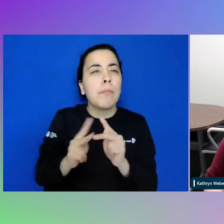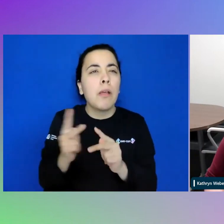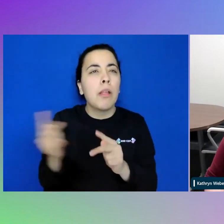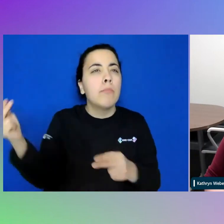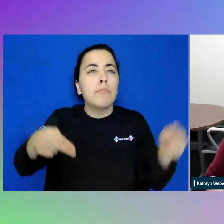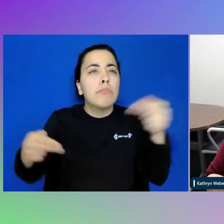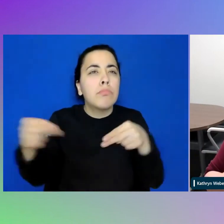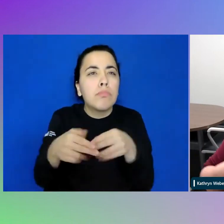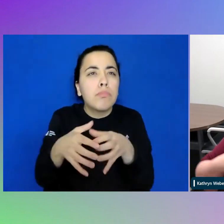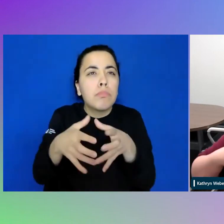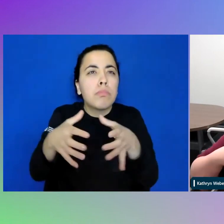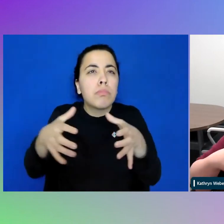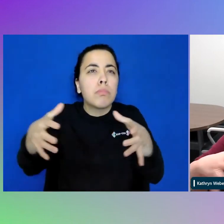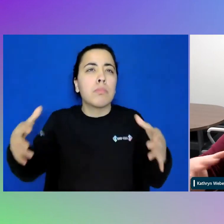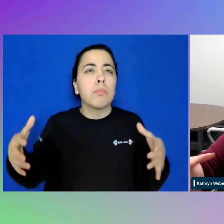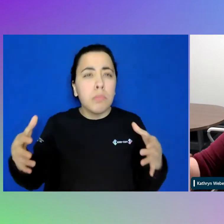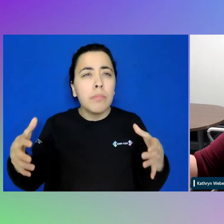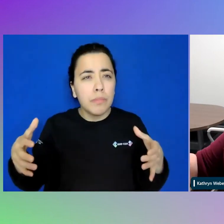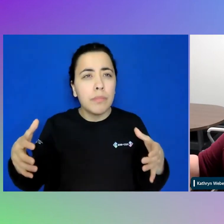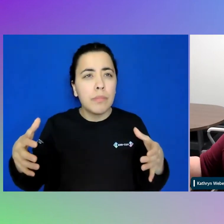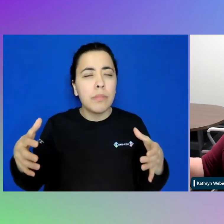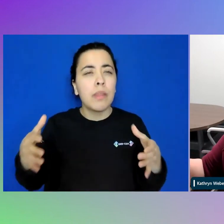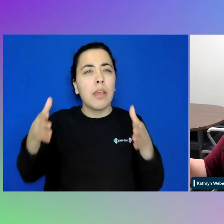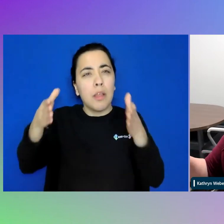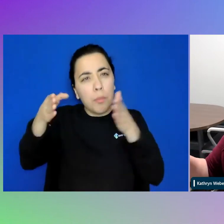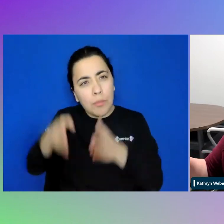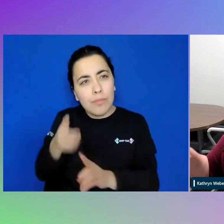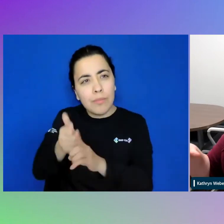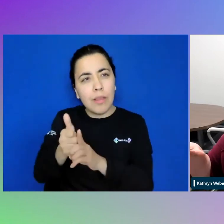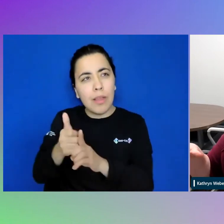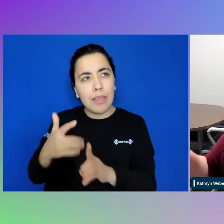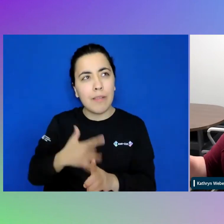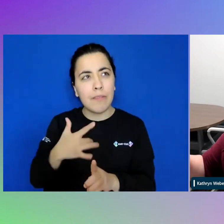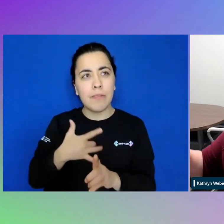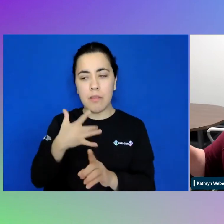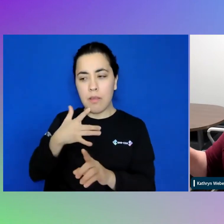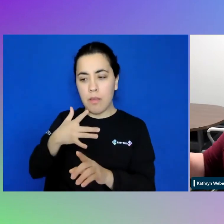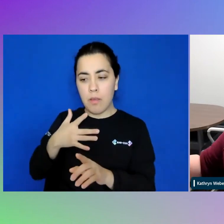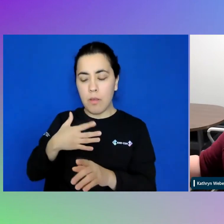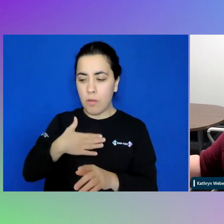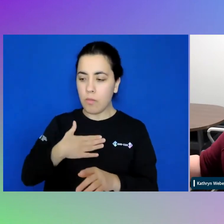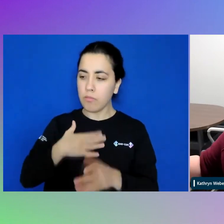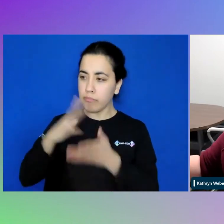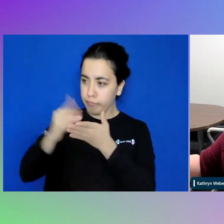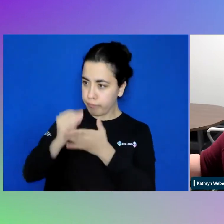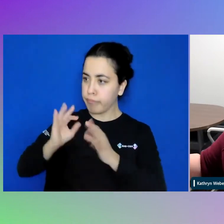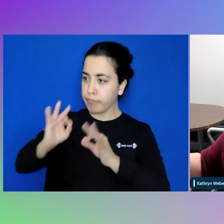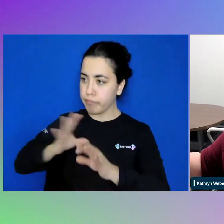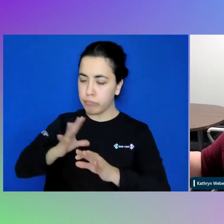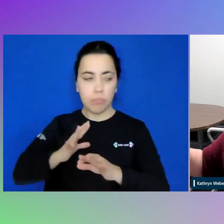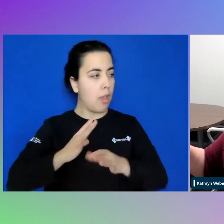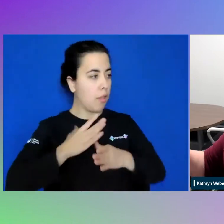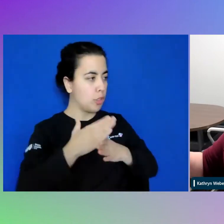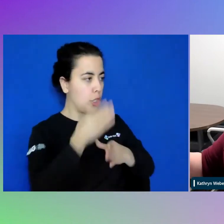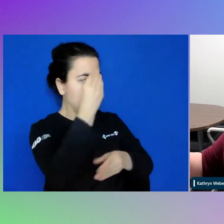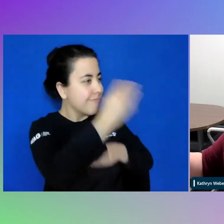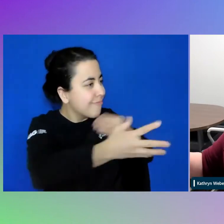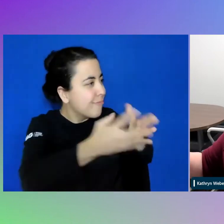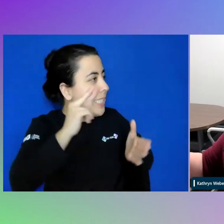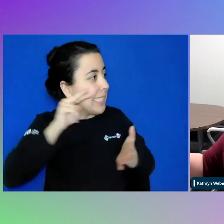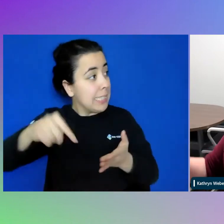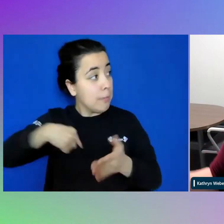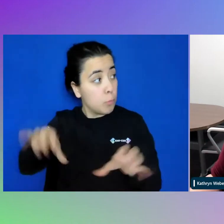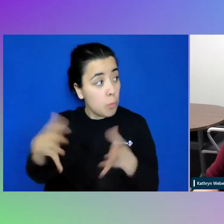group. And it helps them with their sphere of influence go out and continue to share it and say, look what I'm